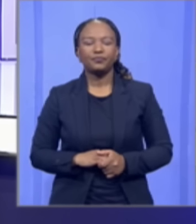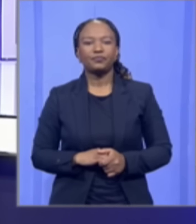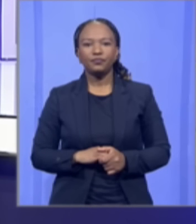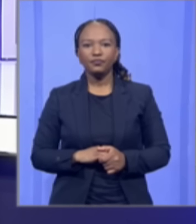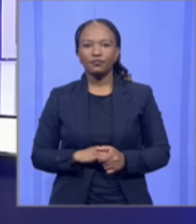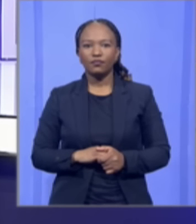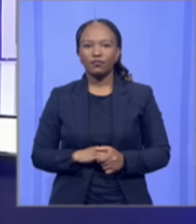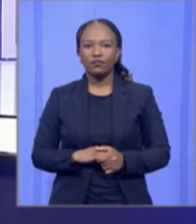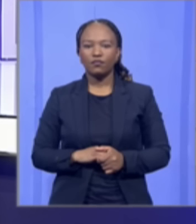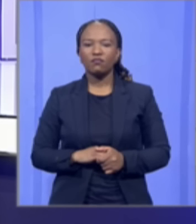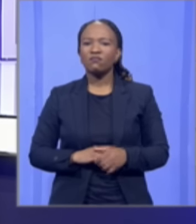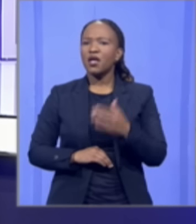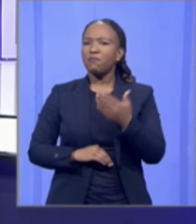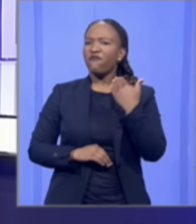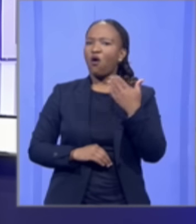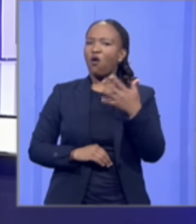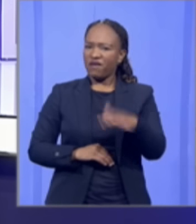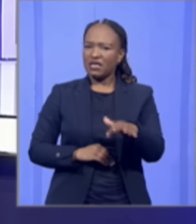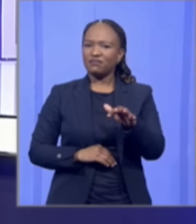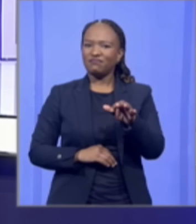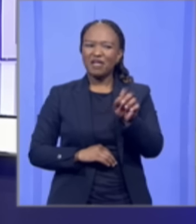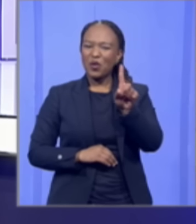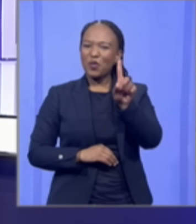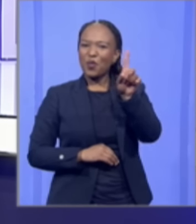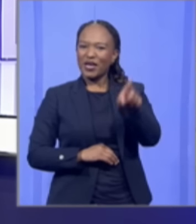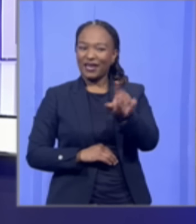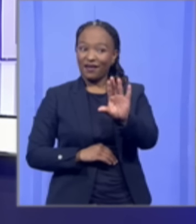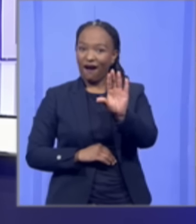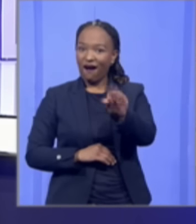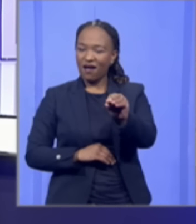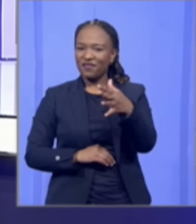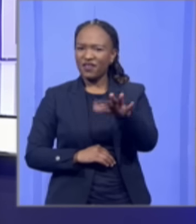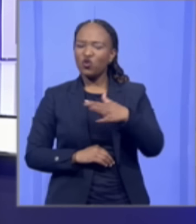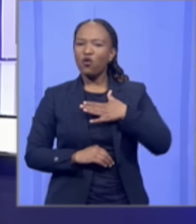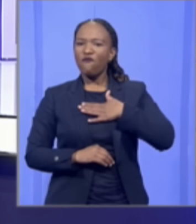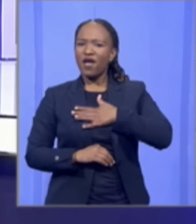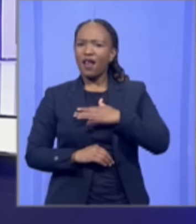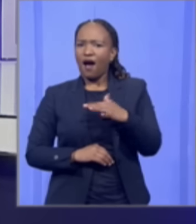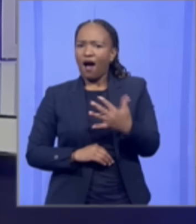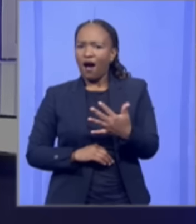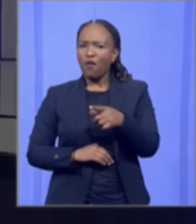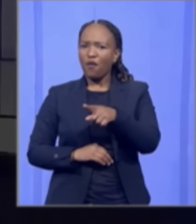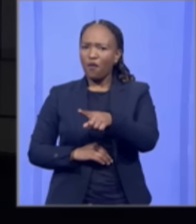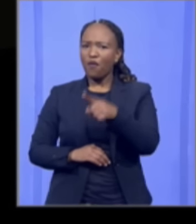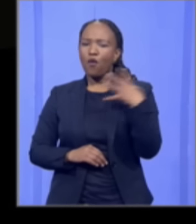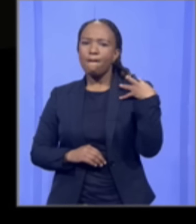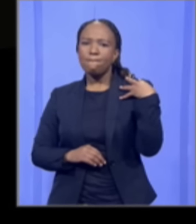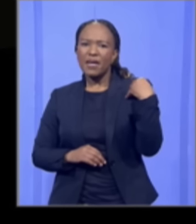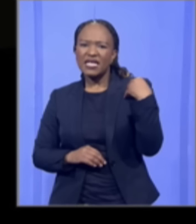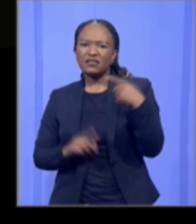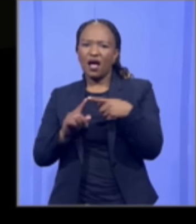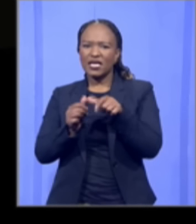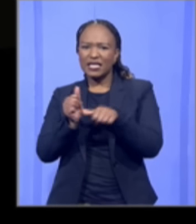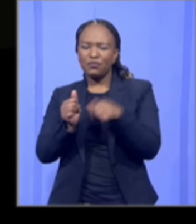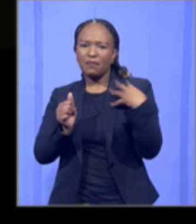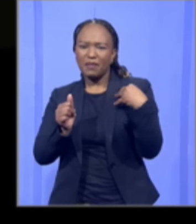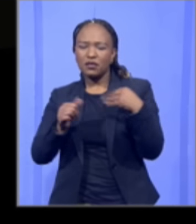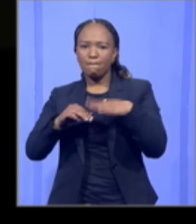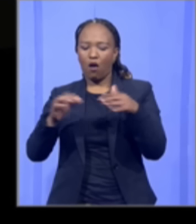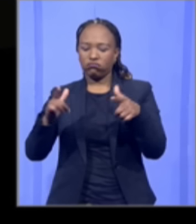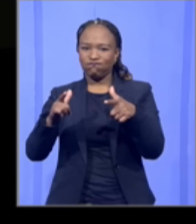Go mepijana re botšišitše gore a e ka ba maikutlo a gagwe ke a fe mabapi le palo yeo e oketšegilego ya maloko a kabinete e mpša ka tlase